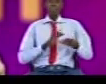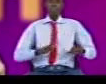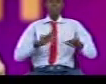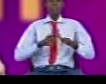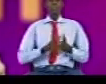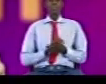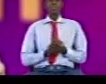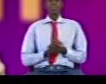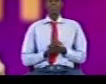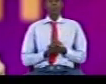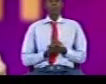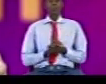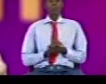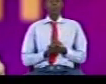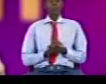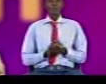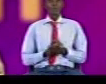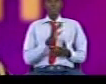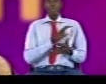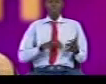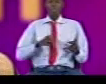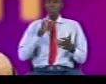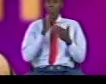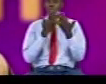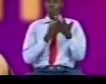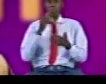Mercy is waiting for you at the cross of Calvary.